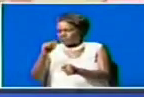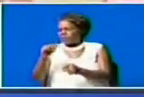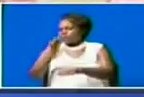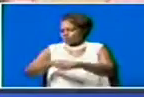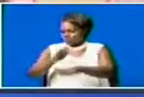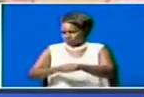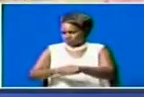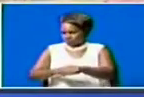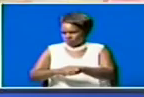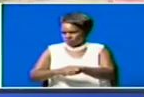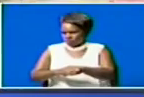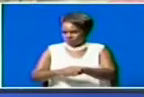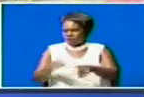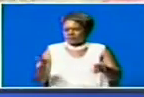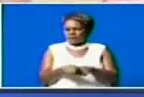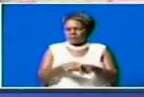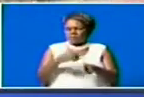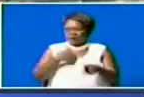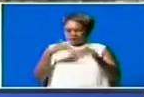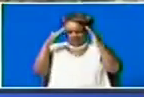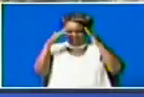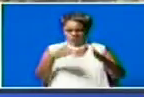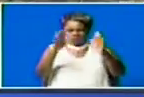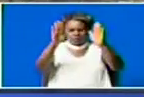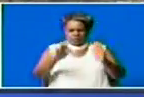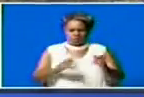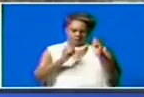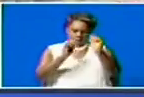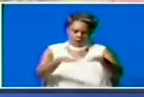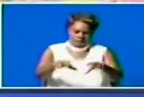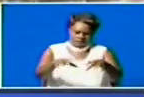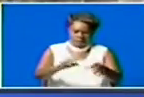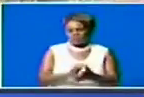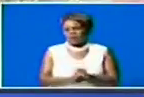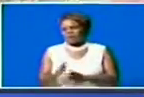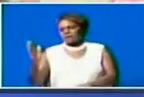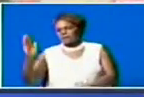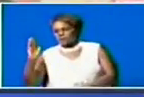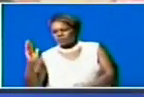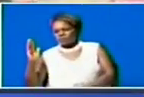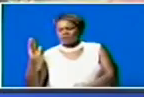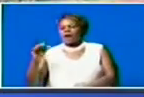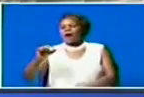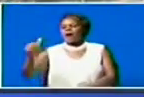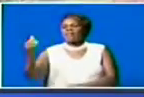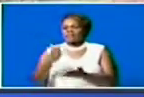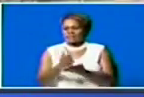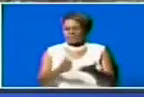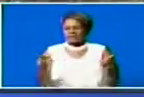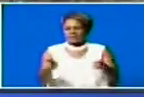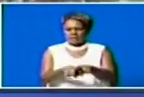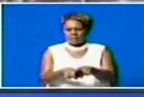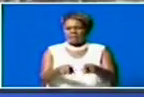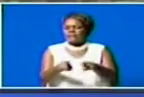So, as much as we place importance on agriculture, on security, on other sectors,